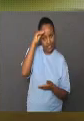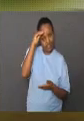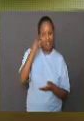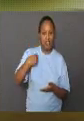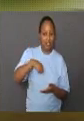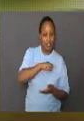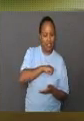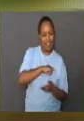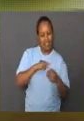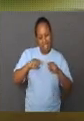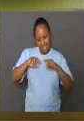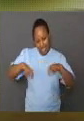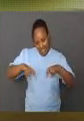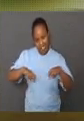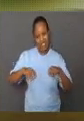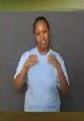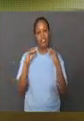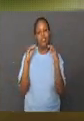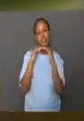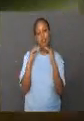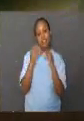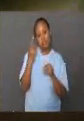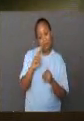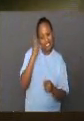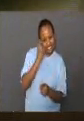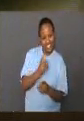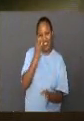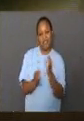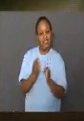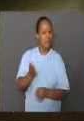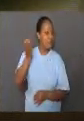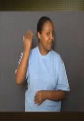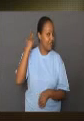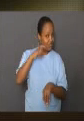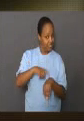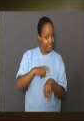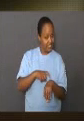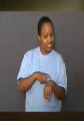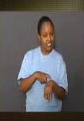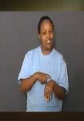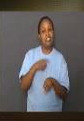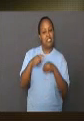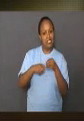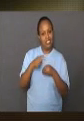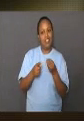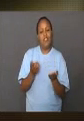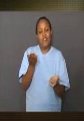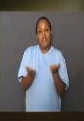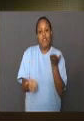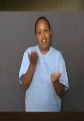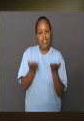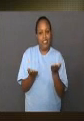we will analyze equitability. Last time, we talked about